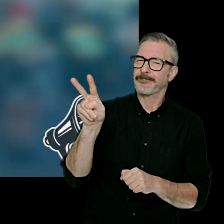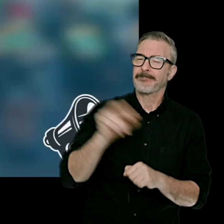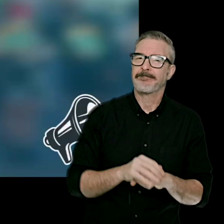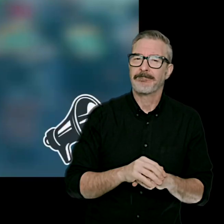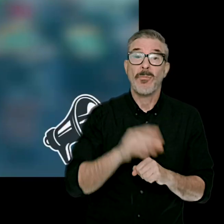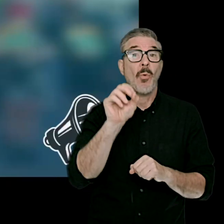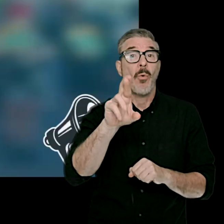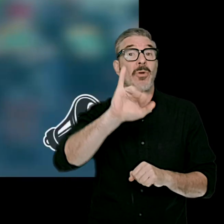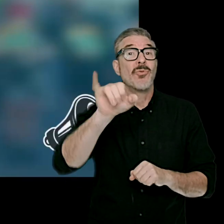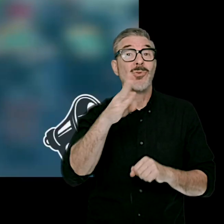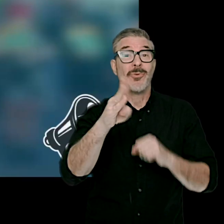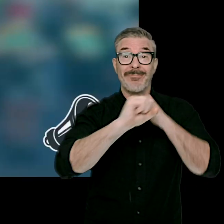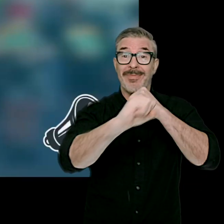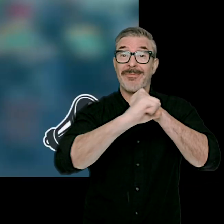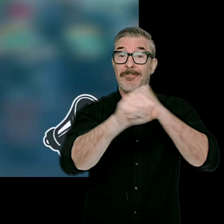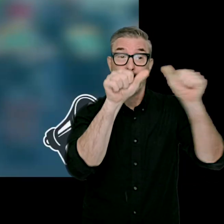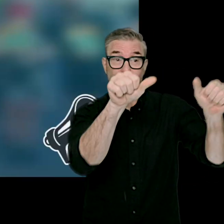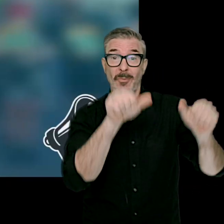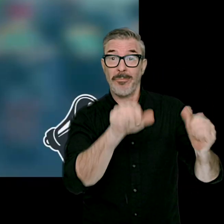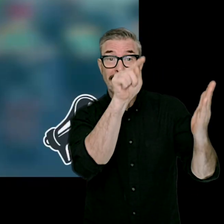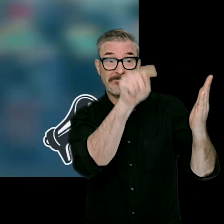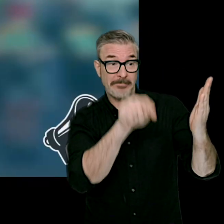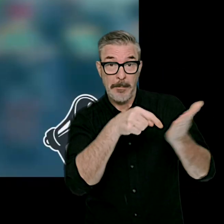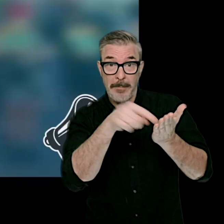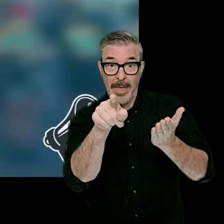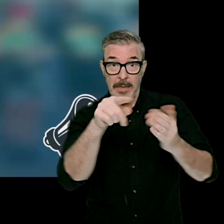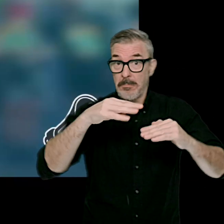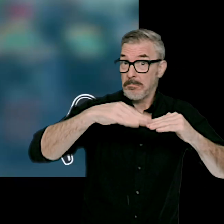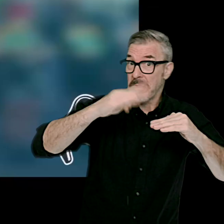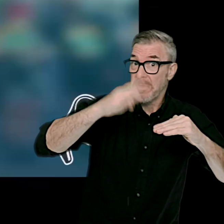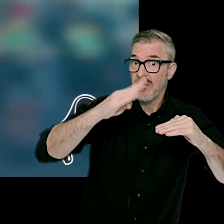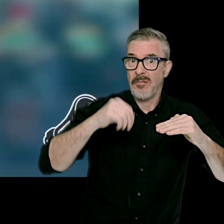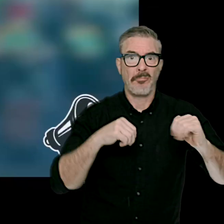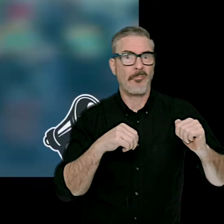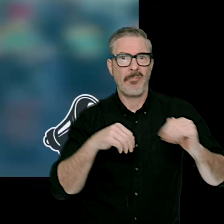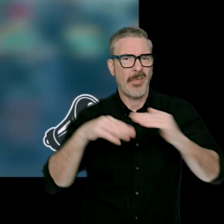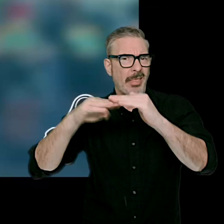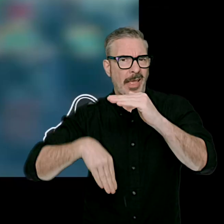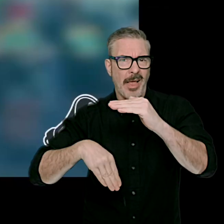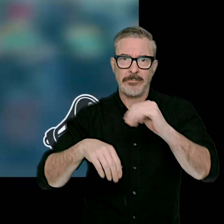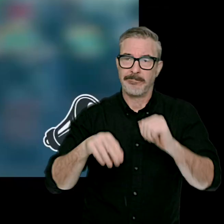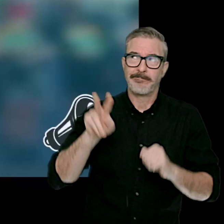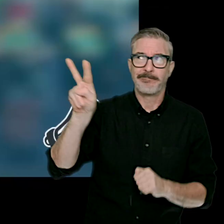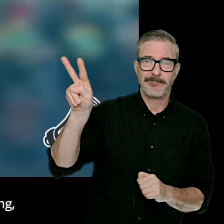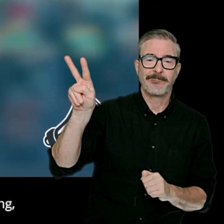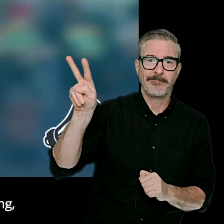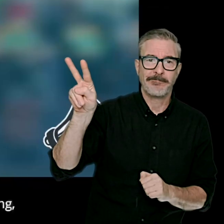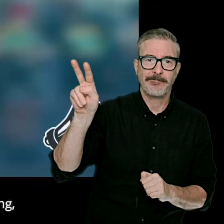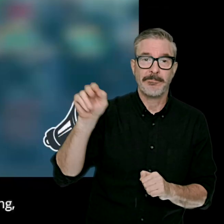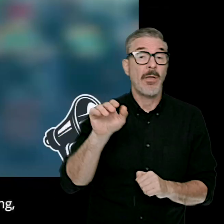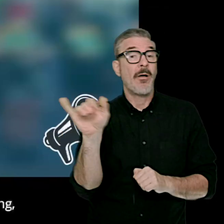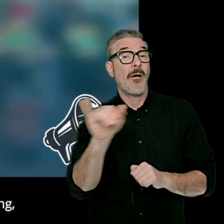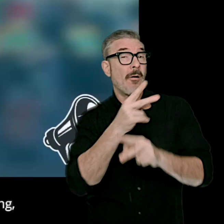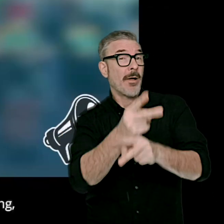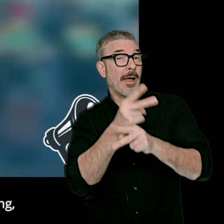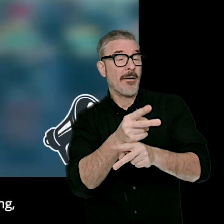If the job posting and the job that you apply for is less than minimum wage. And lastly,